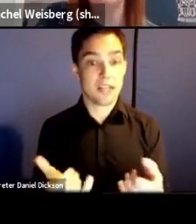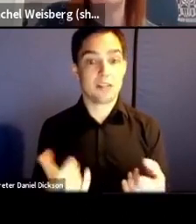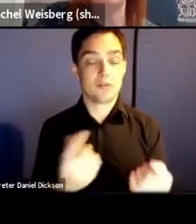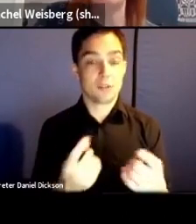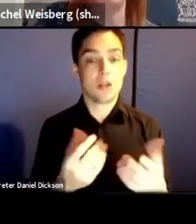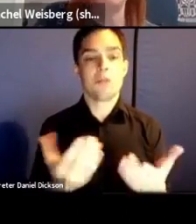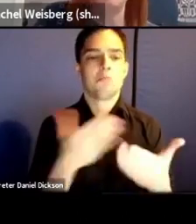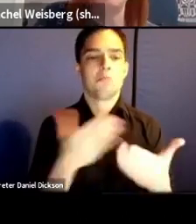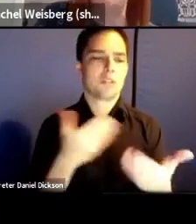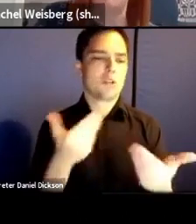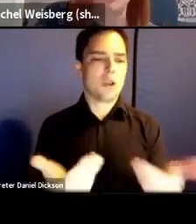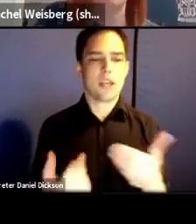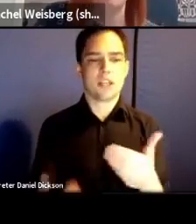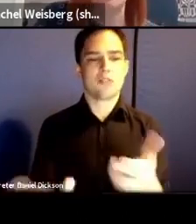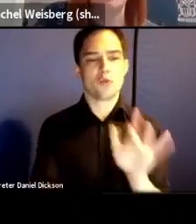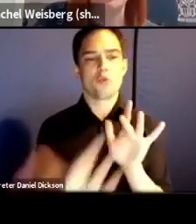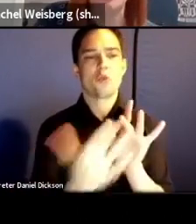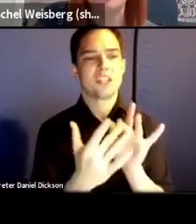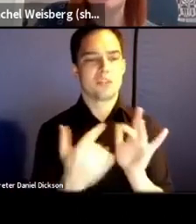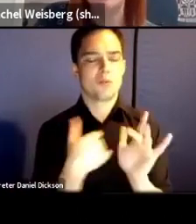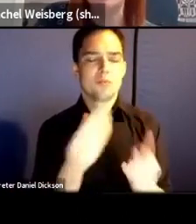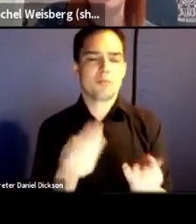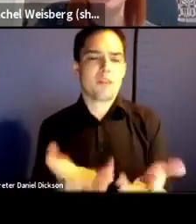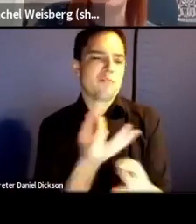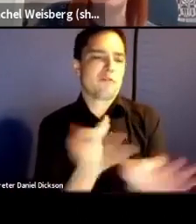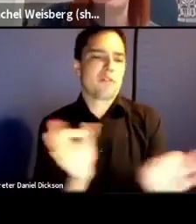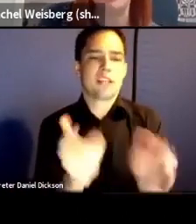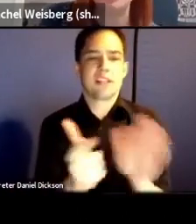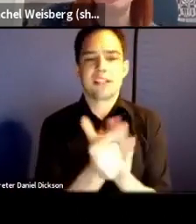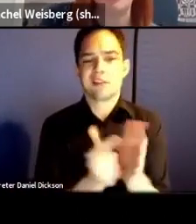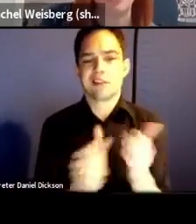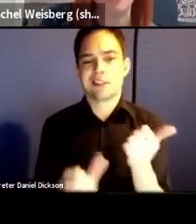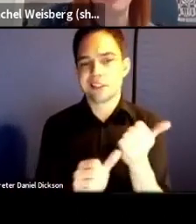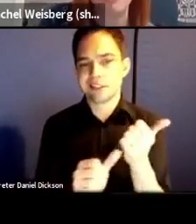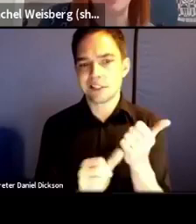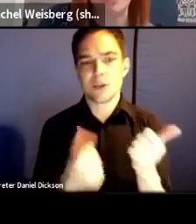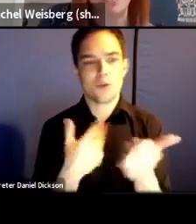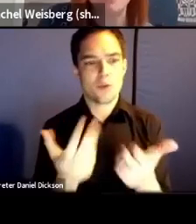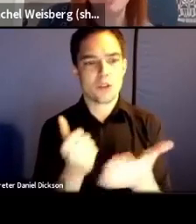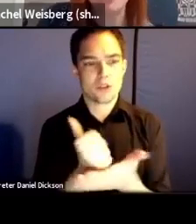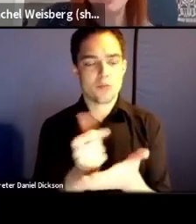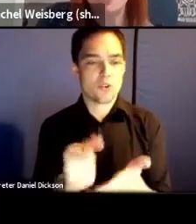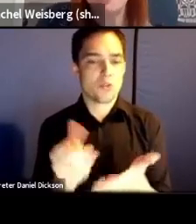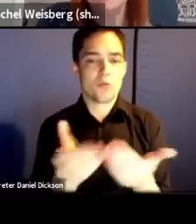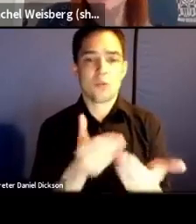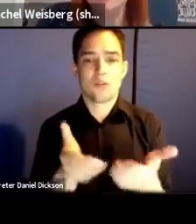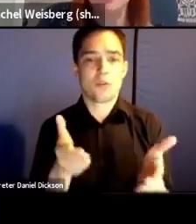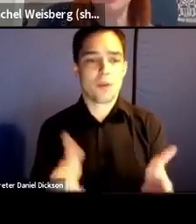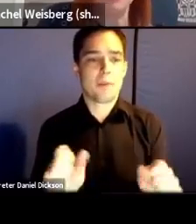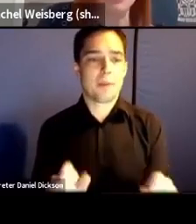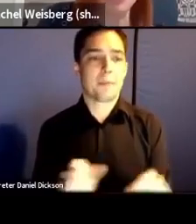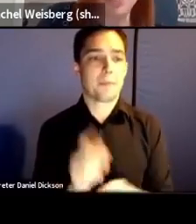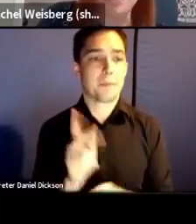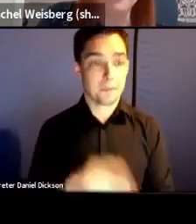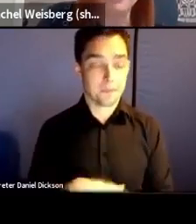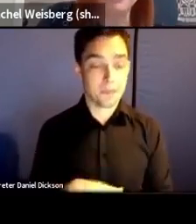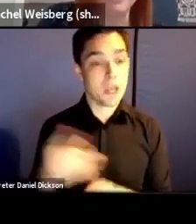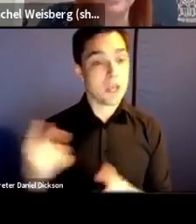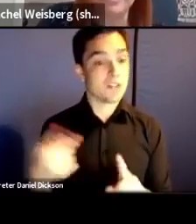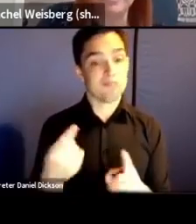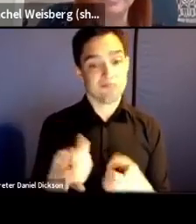to us. We are here to provide you with free legal assistance, and we want to support you however we can. So let's